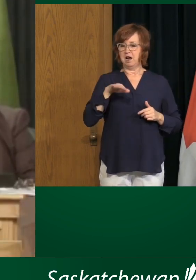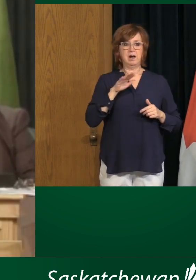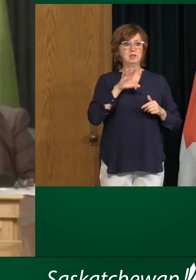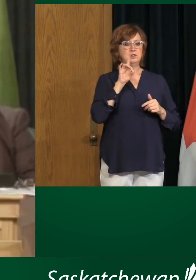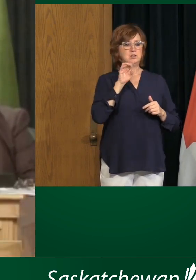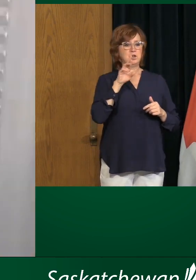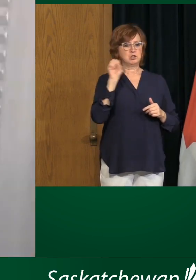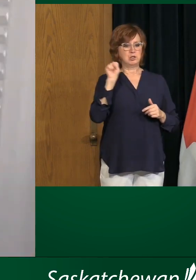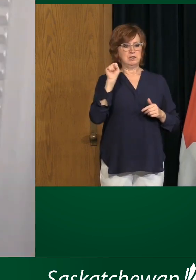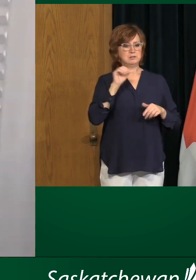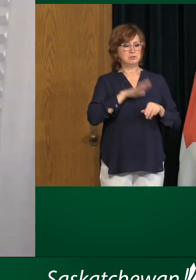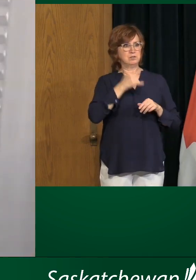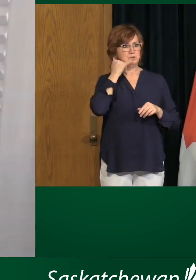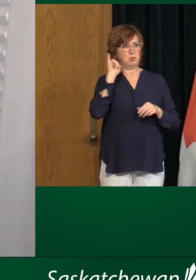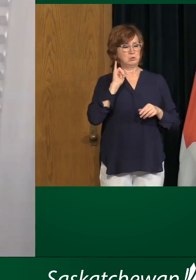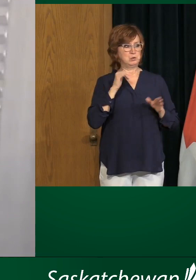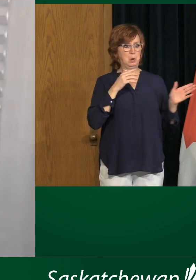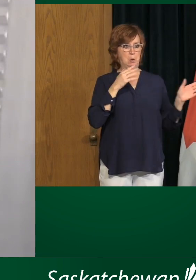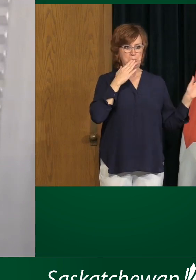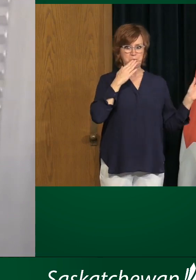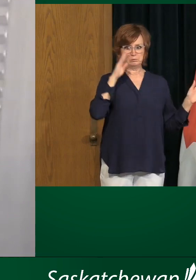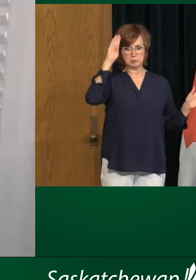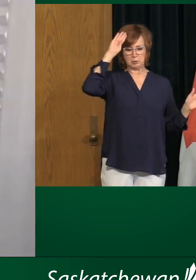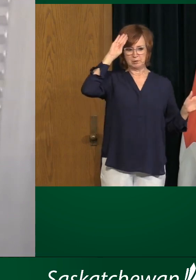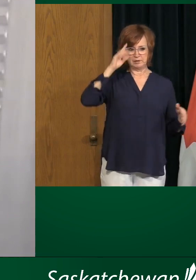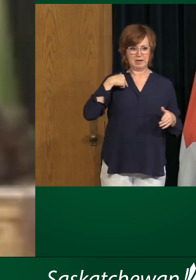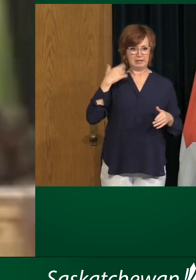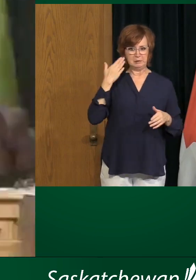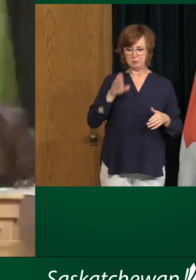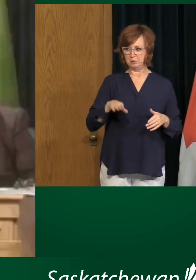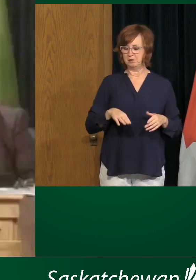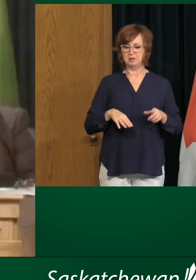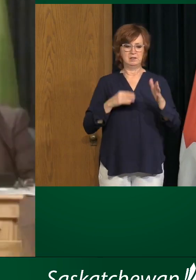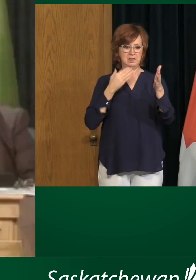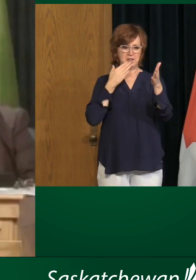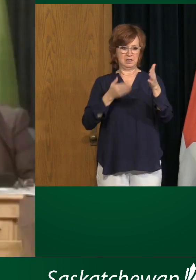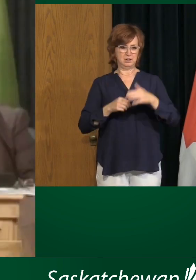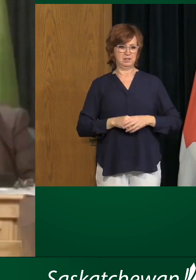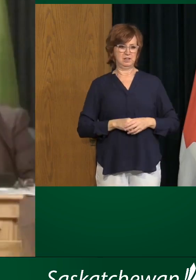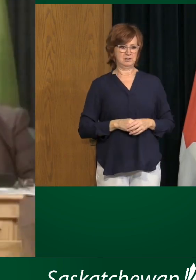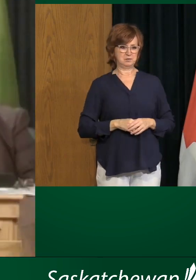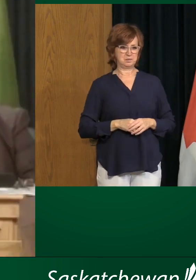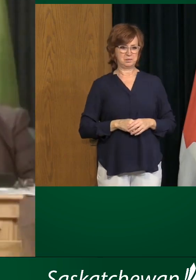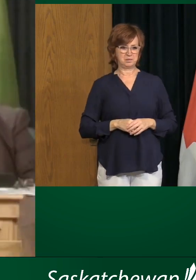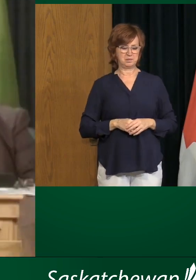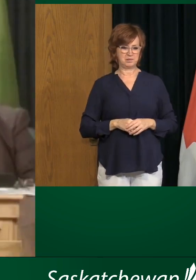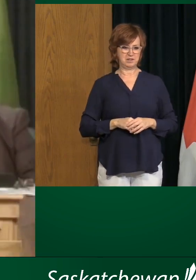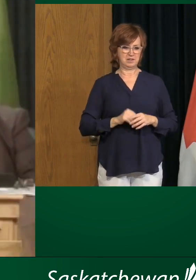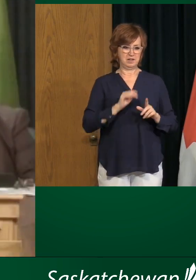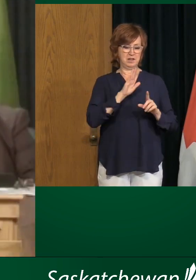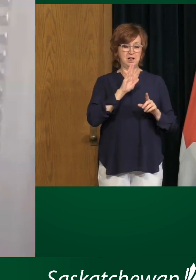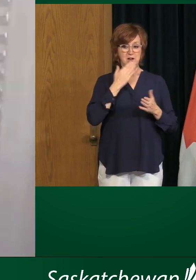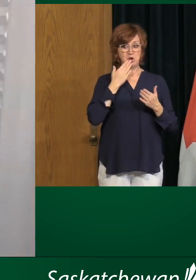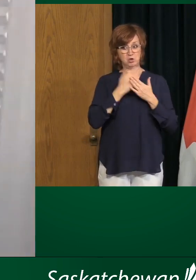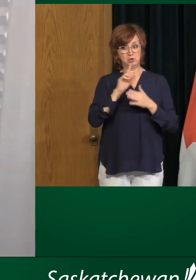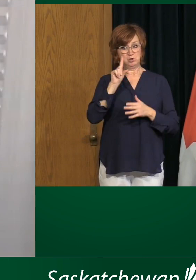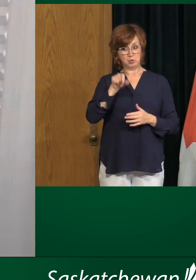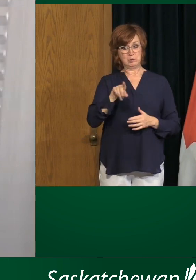as well. Sorry. Go ahead, Jenny. Okay, thank you. That's a really great